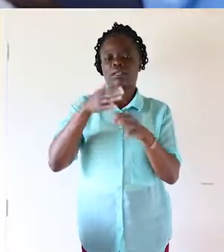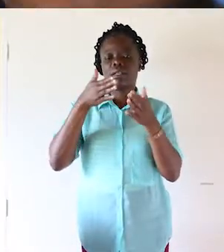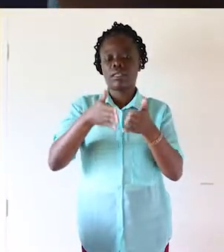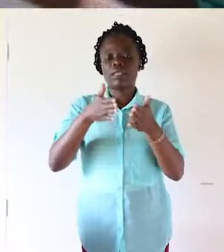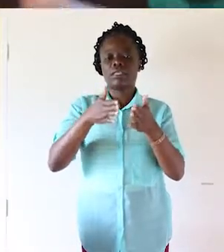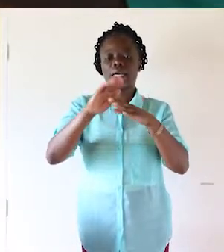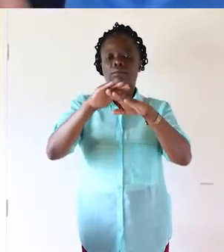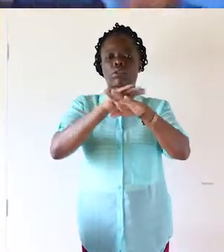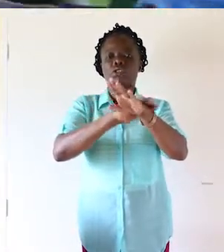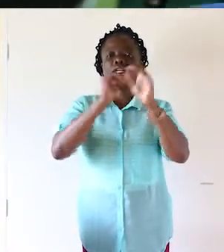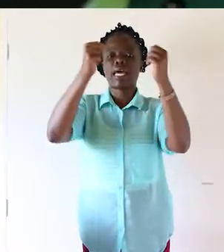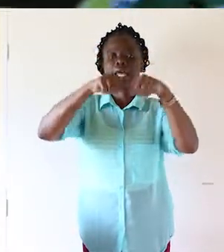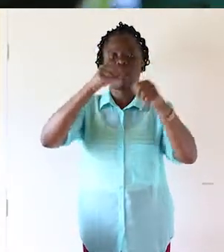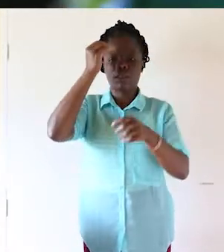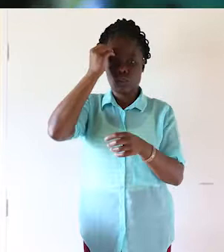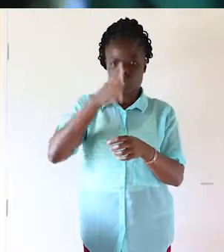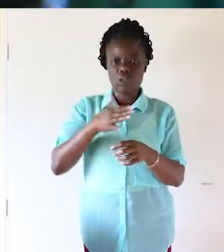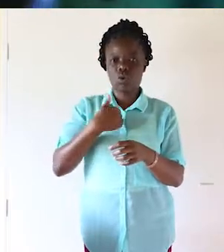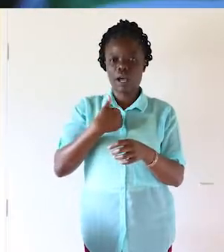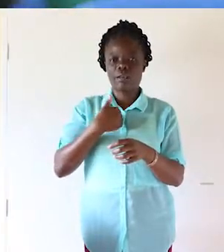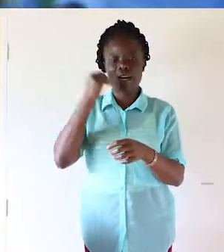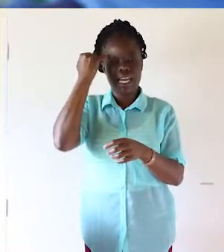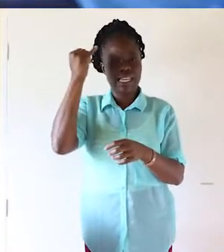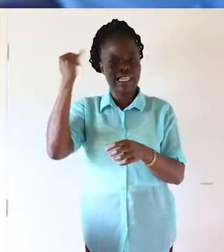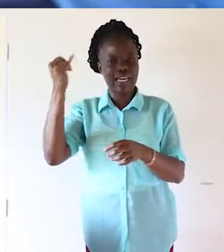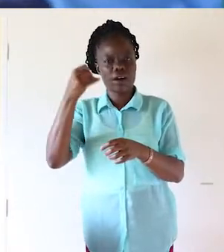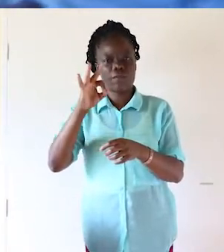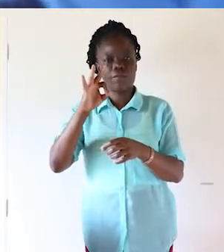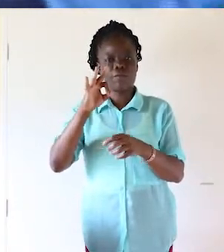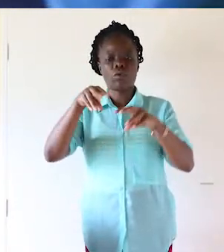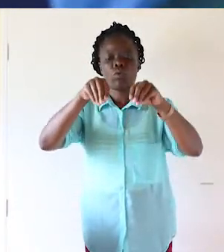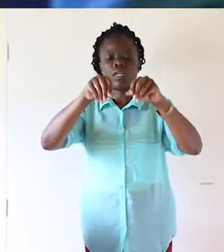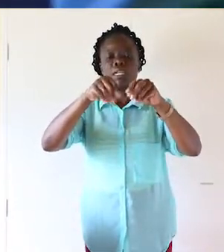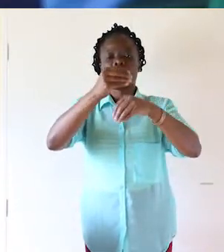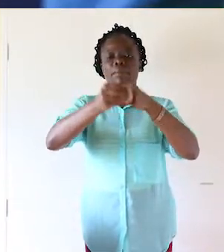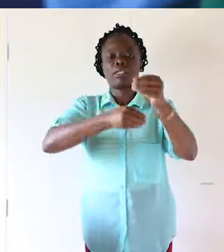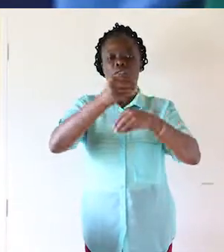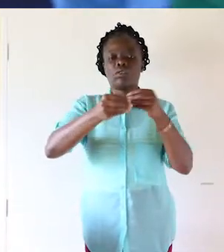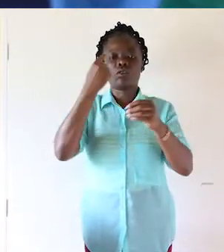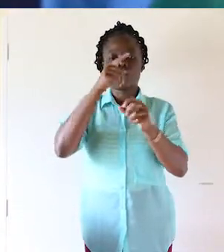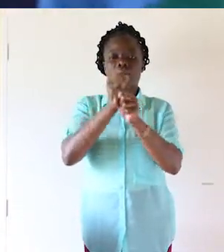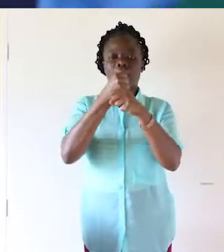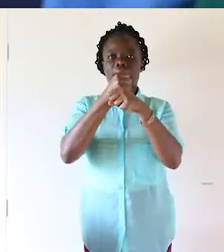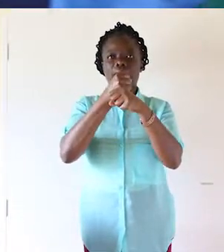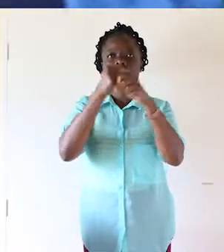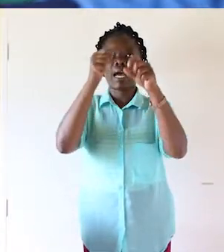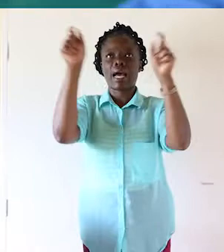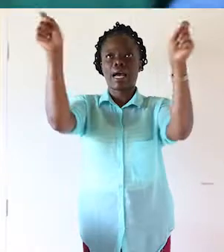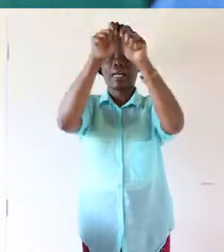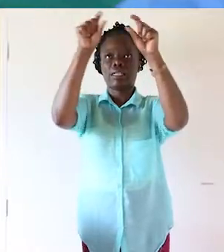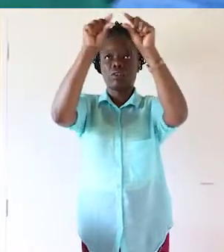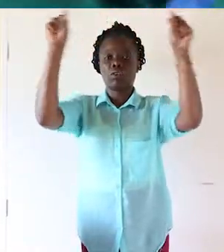This exploration enables the learner to have an idea of quality materials for making a curtain